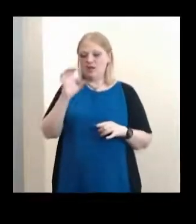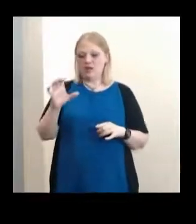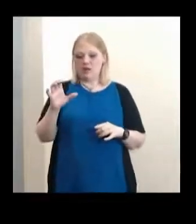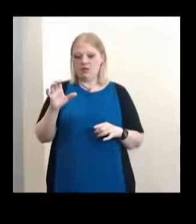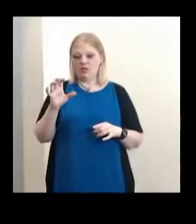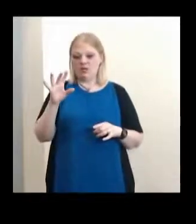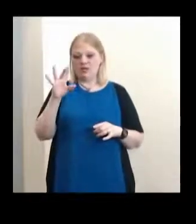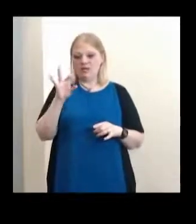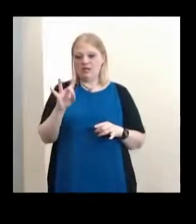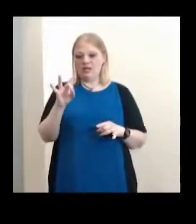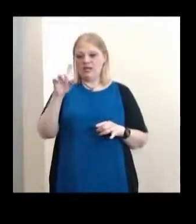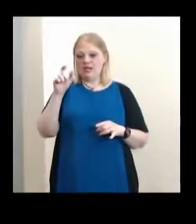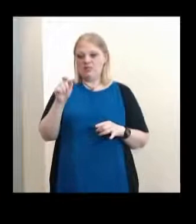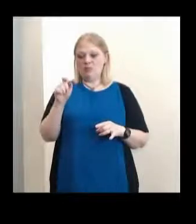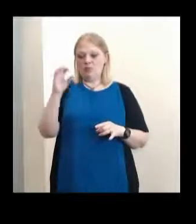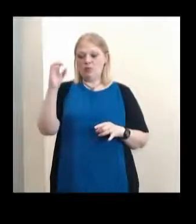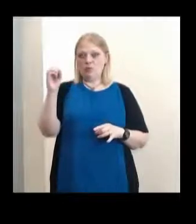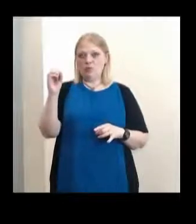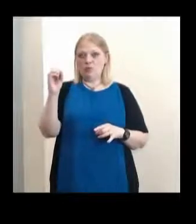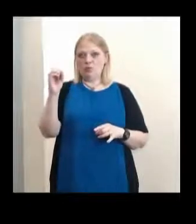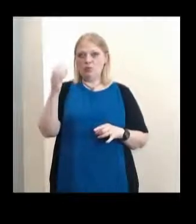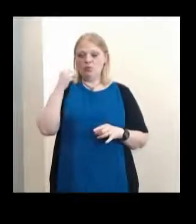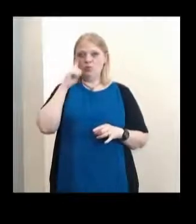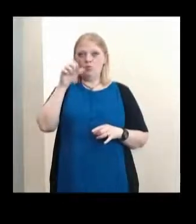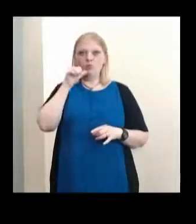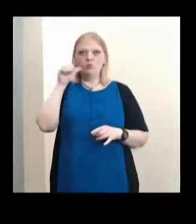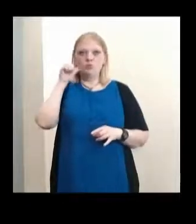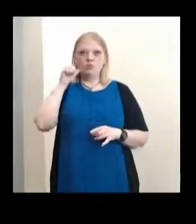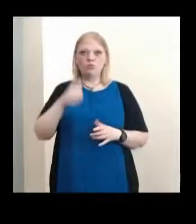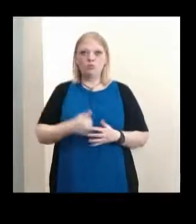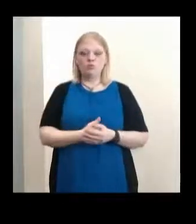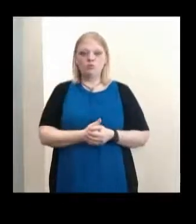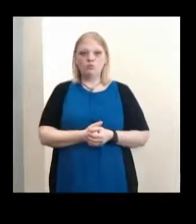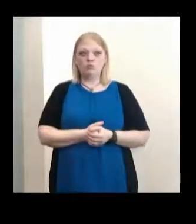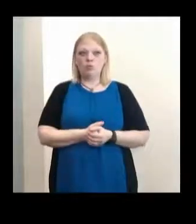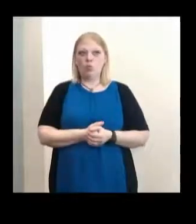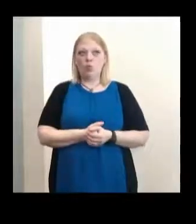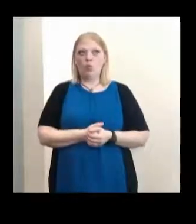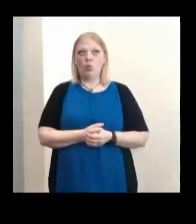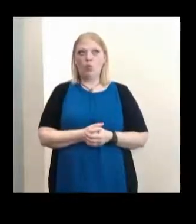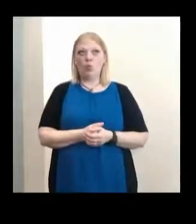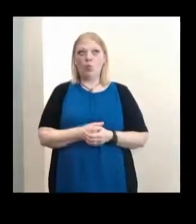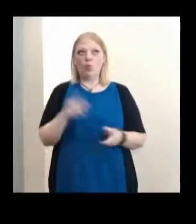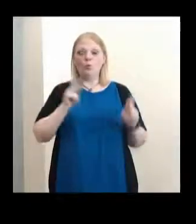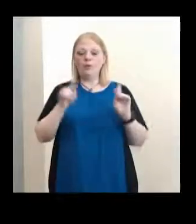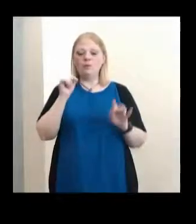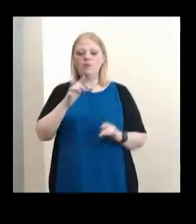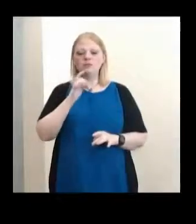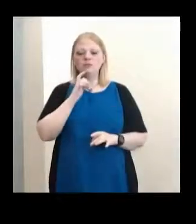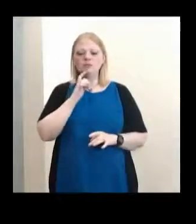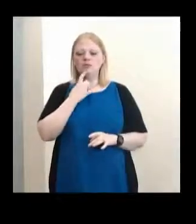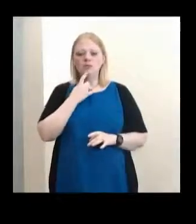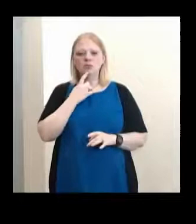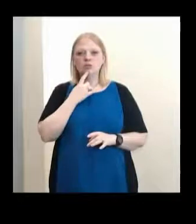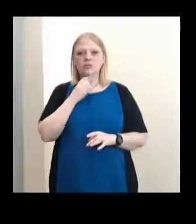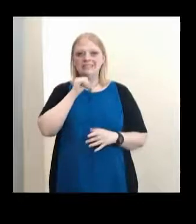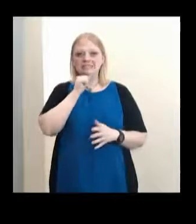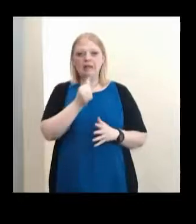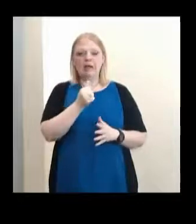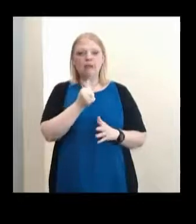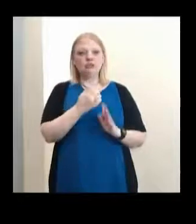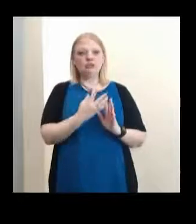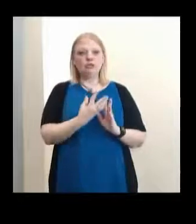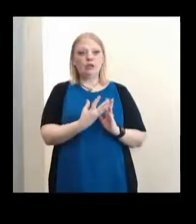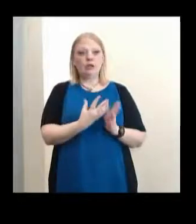was 8.0 for yesterday. Folks, this is serious. This is not going away, and we need to